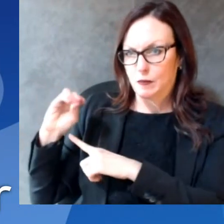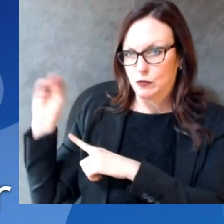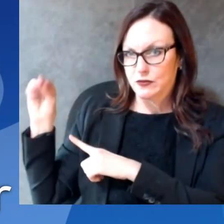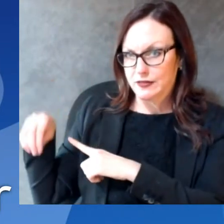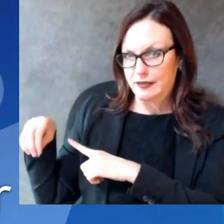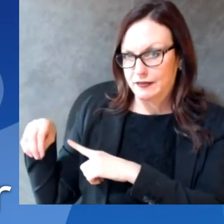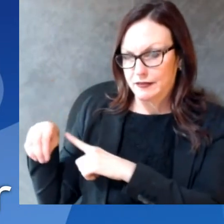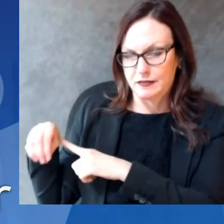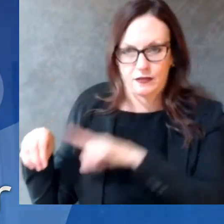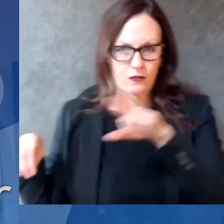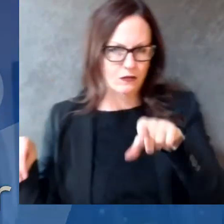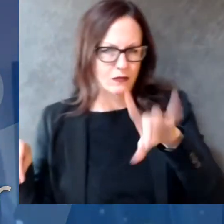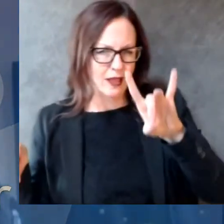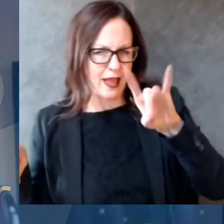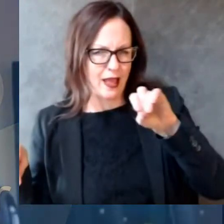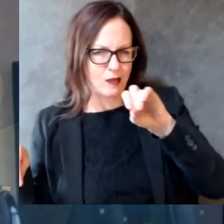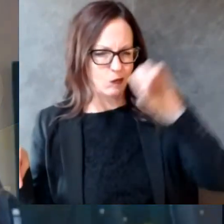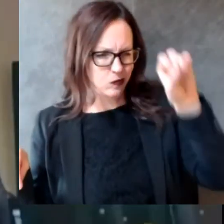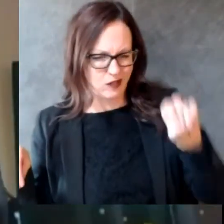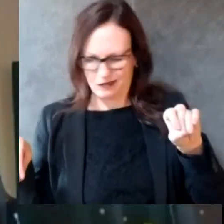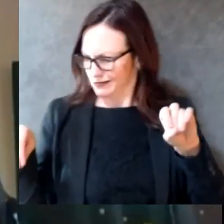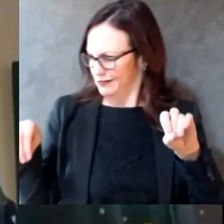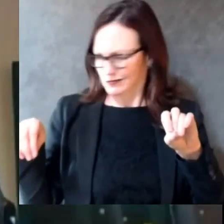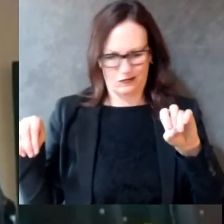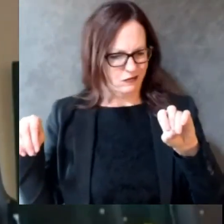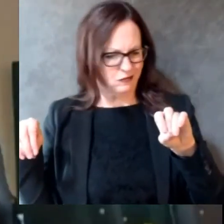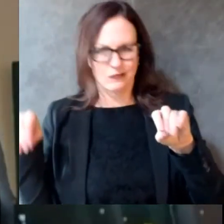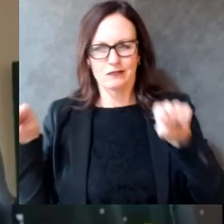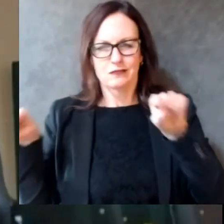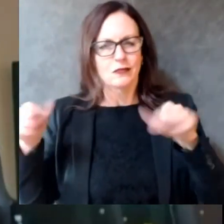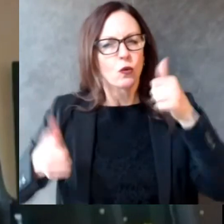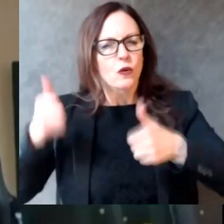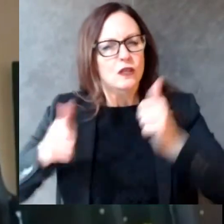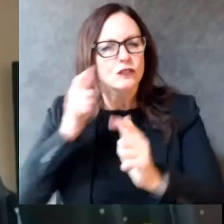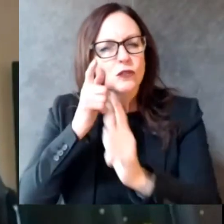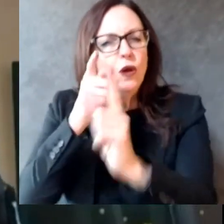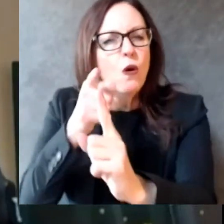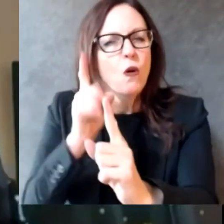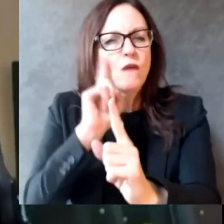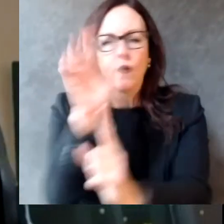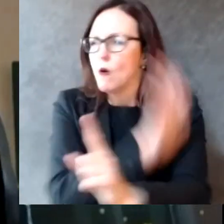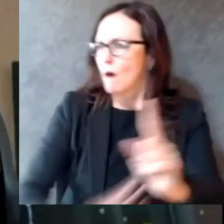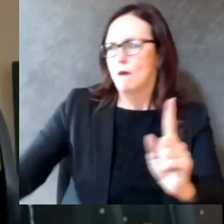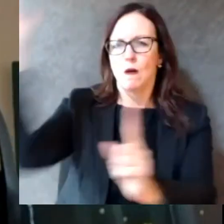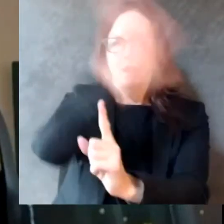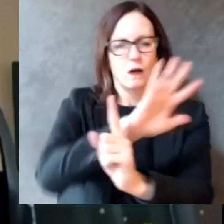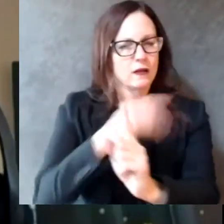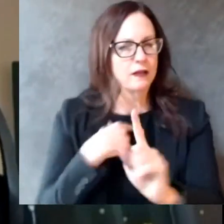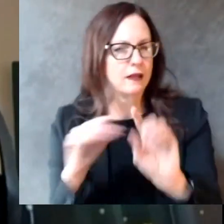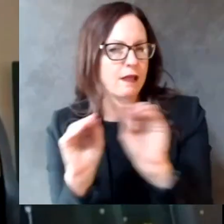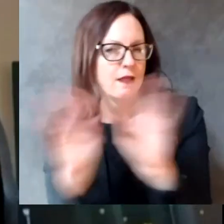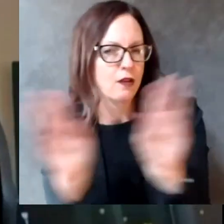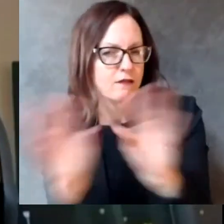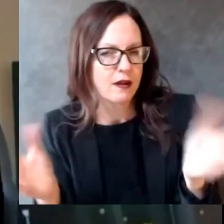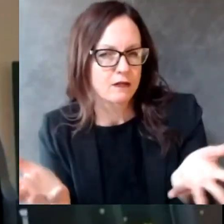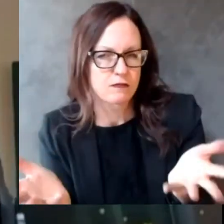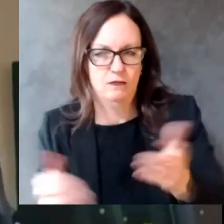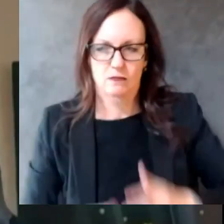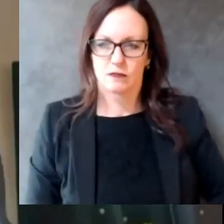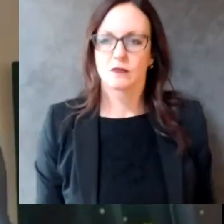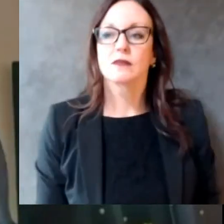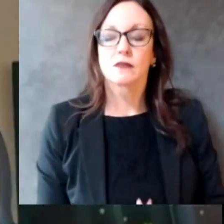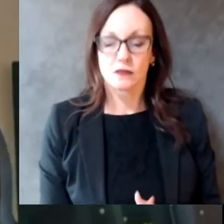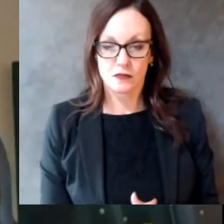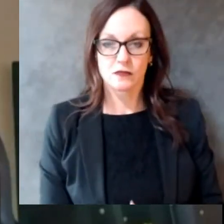question, Scott. So, I had an opportunity to hear Dr. Fauci talking about this morning too, and he made